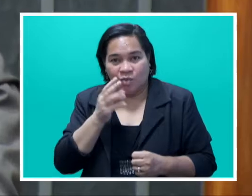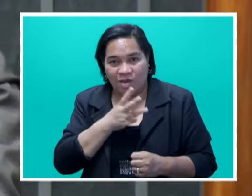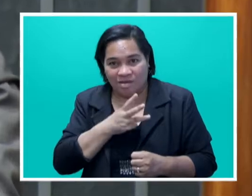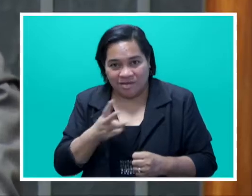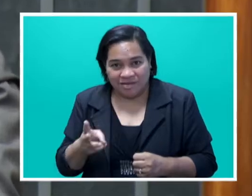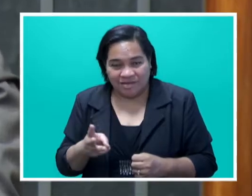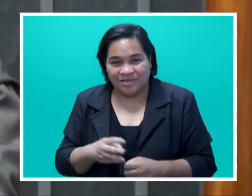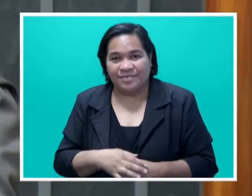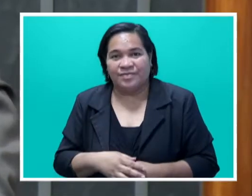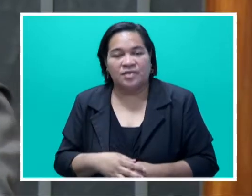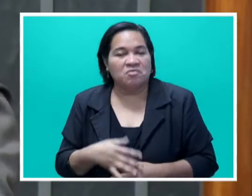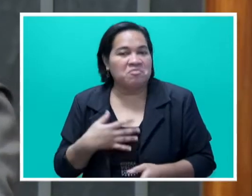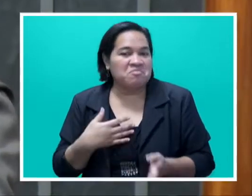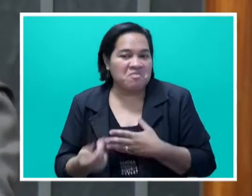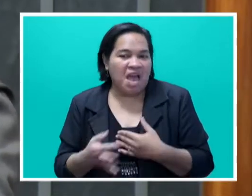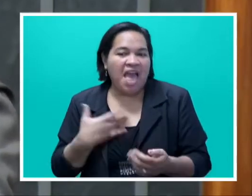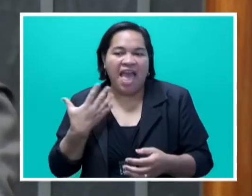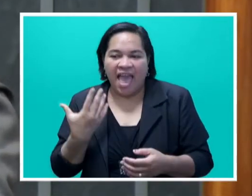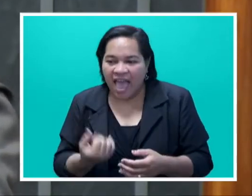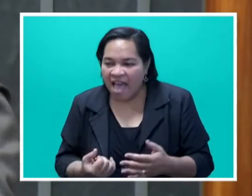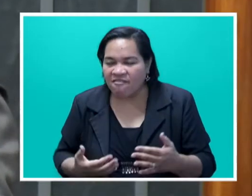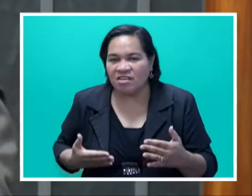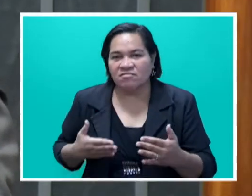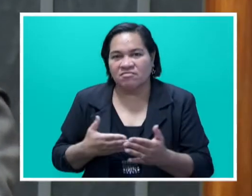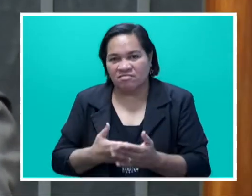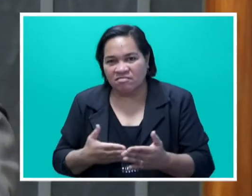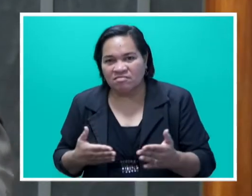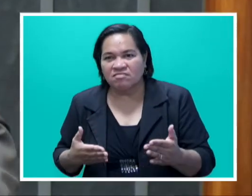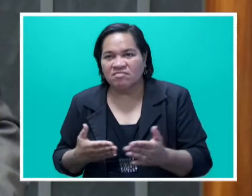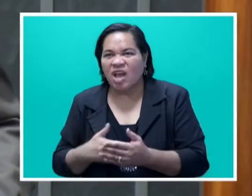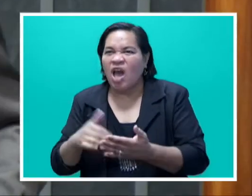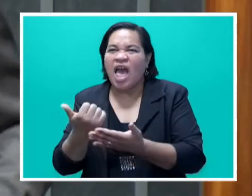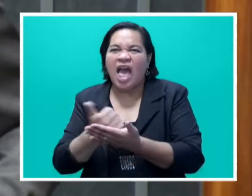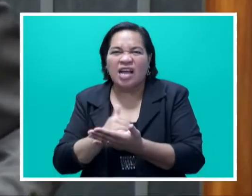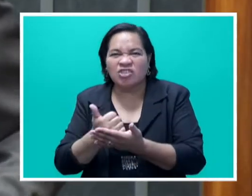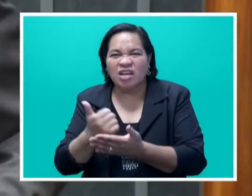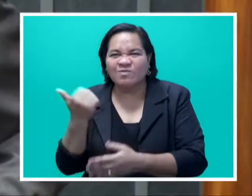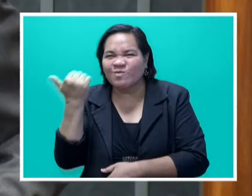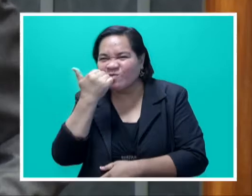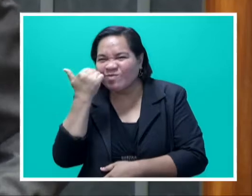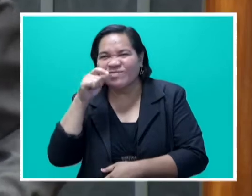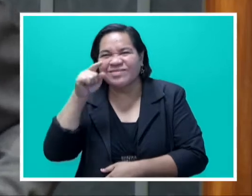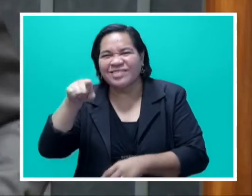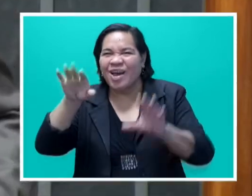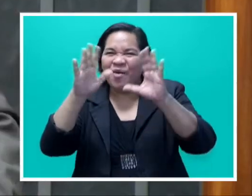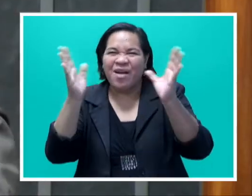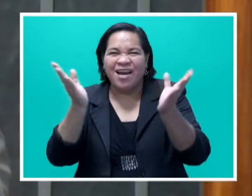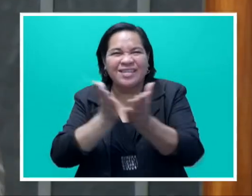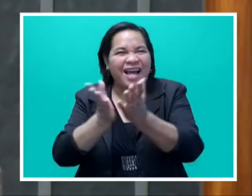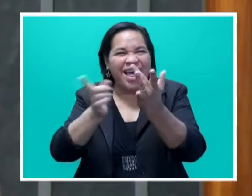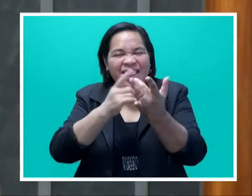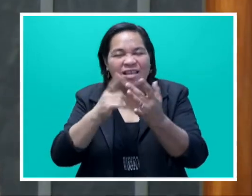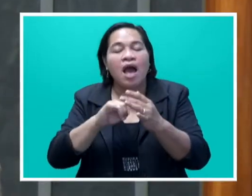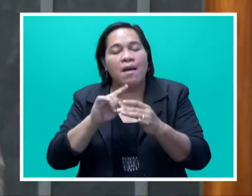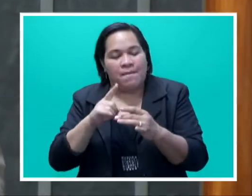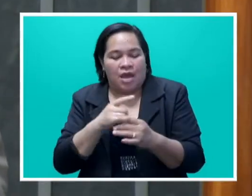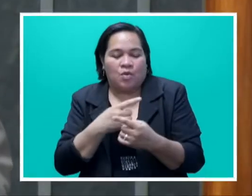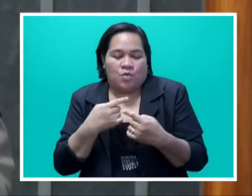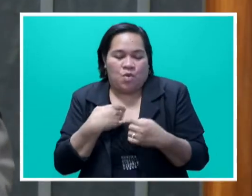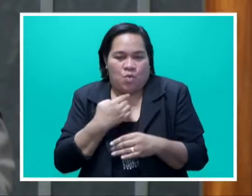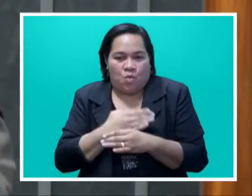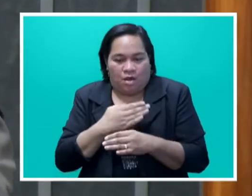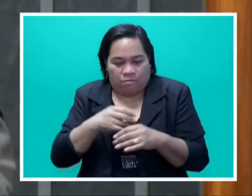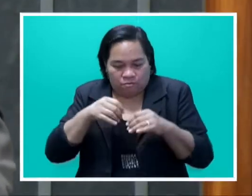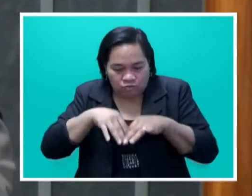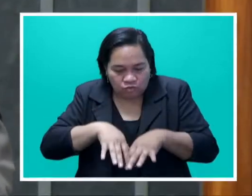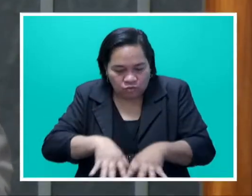Regardless of humps and barriers to action on the global stage, we will carry on with our efforts on the ground to